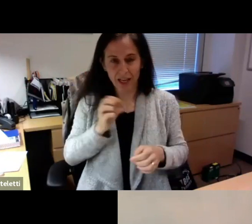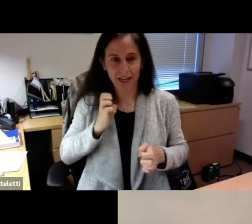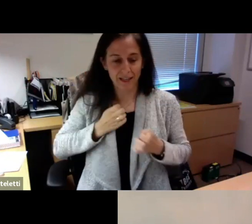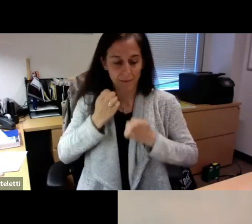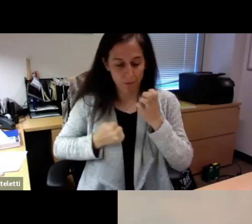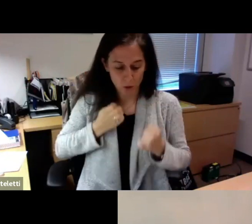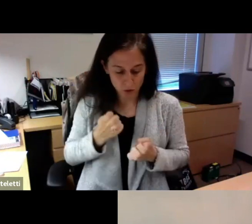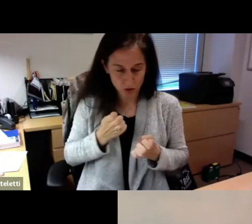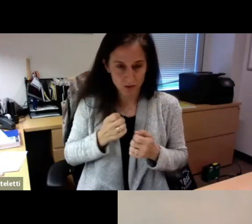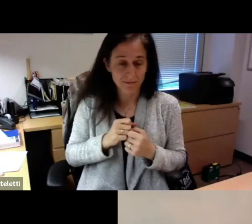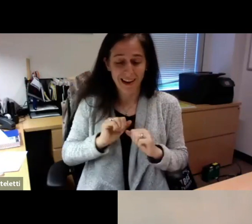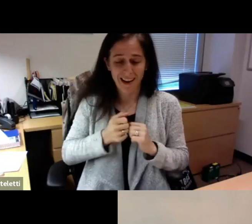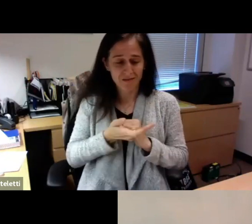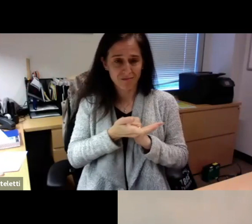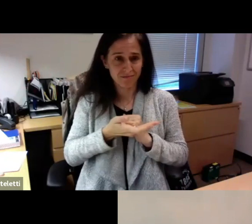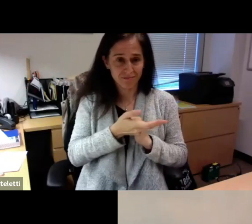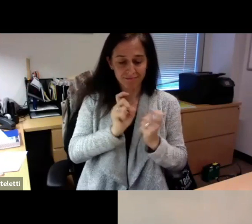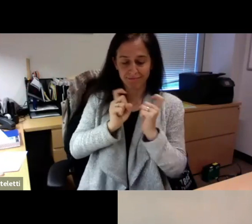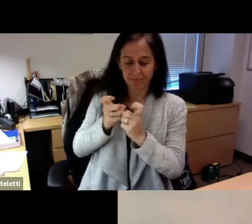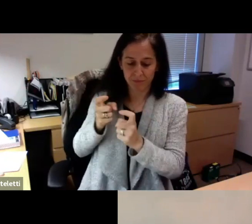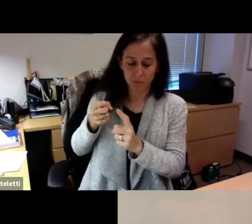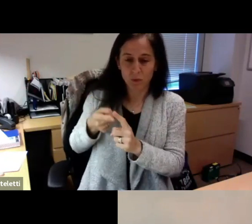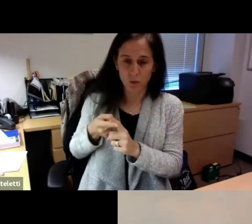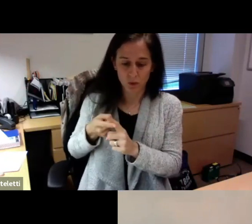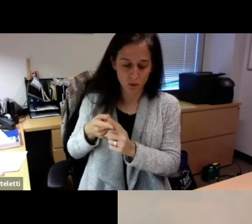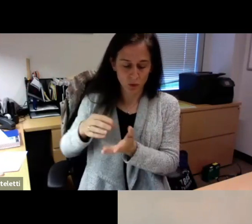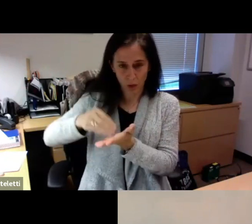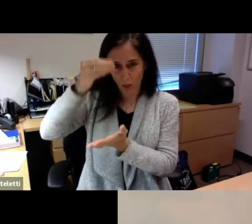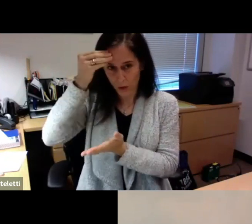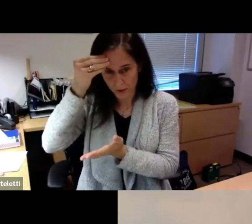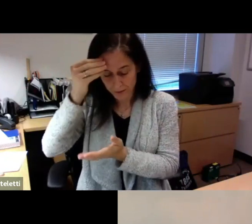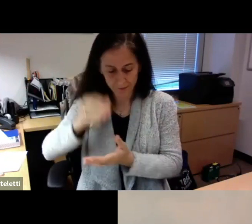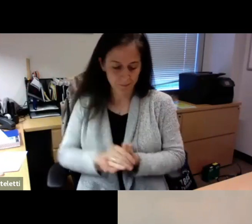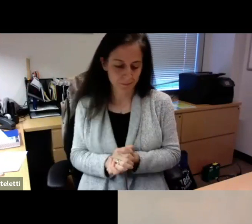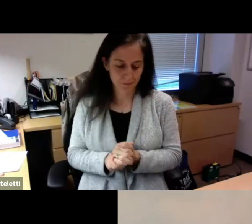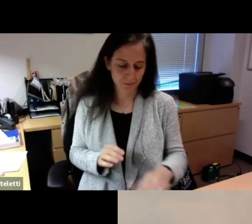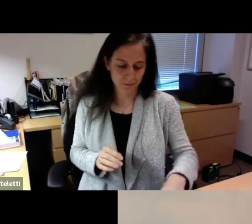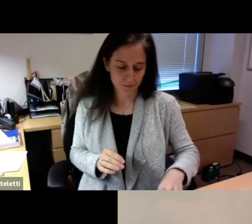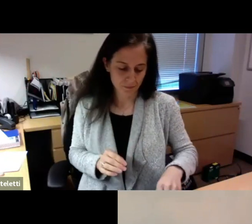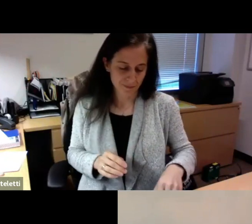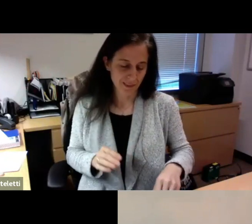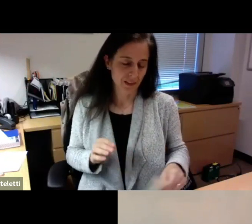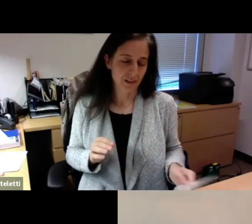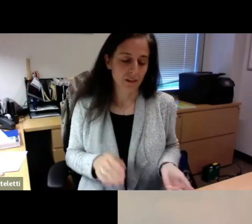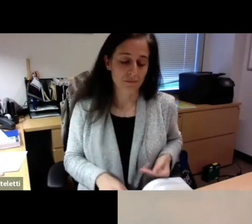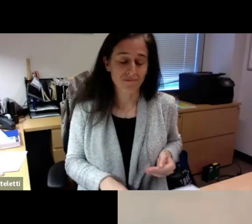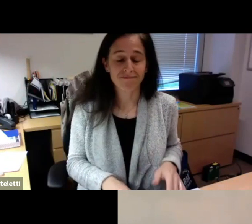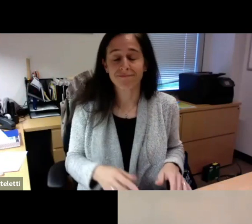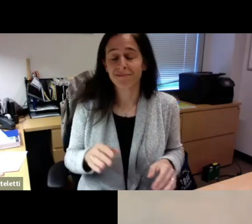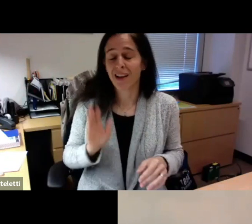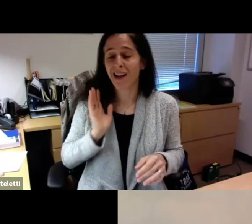on neuroscience, language, creativity, emotion, and how the four